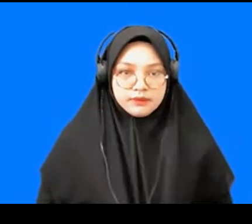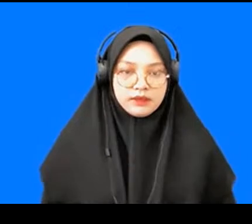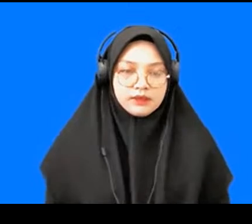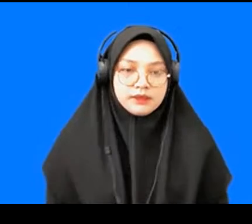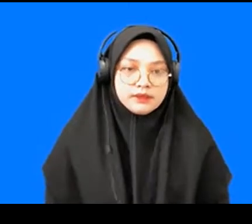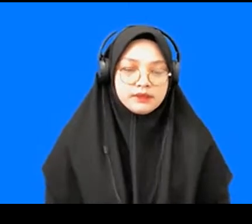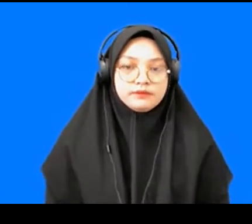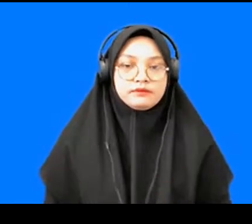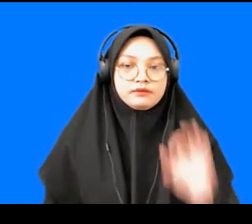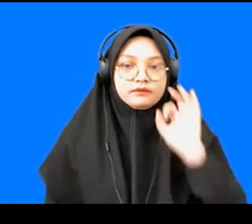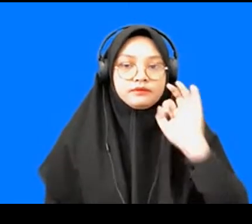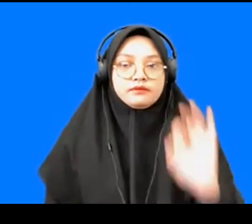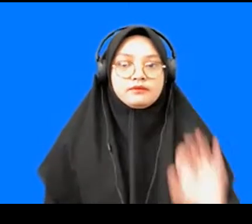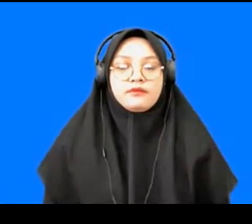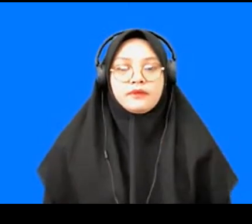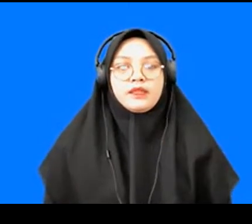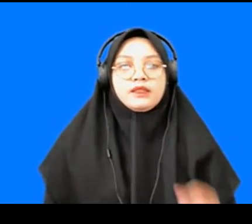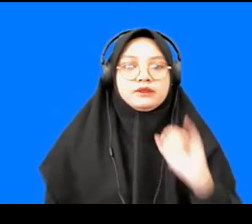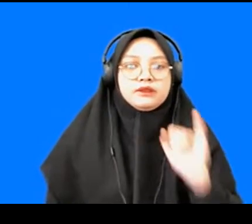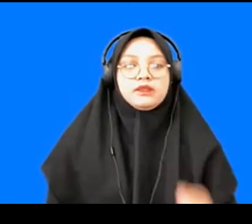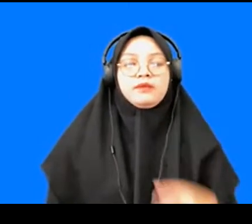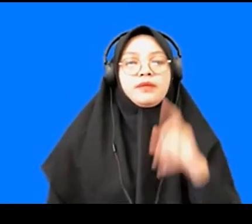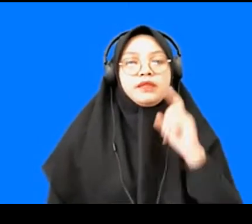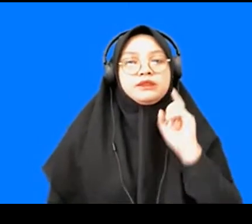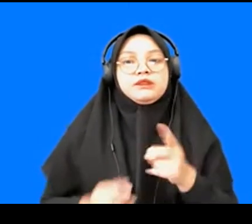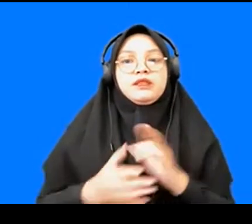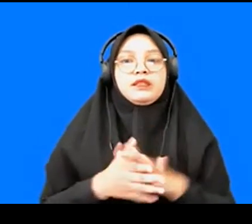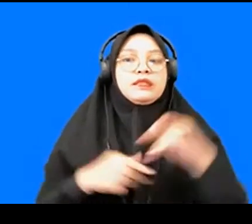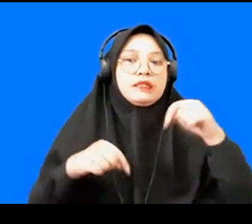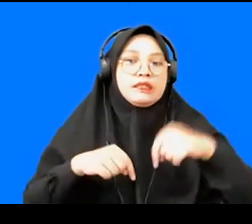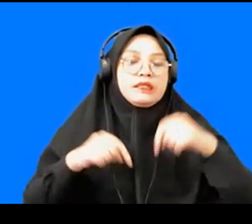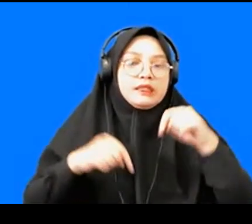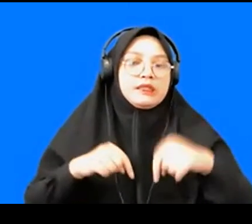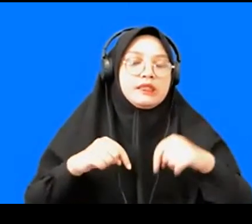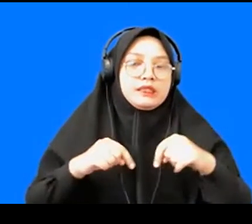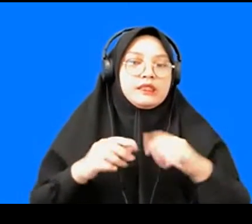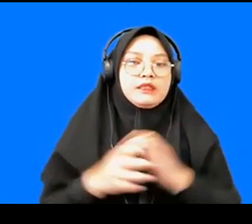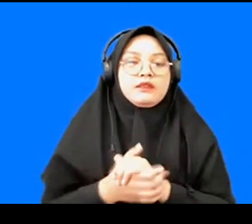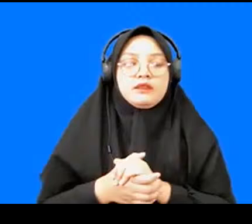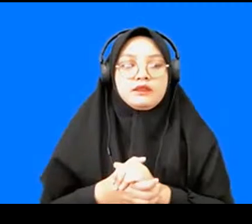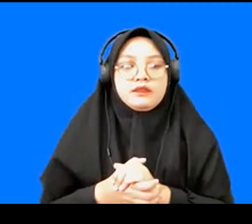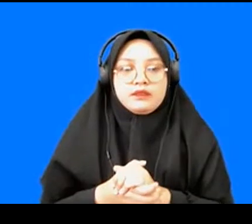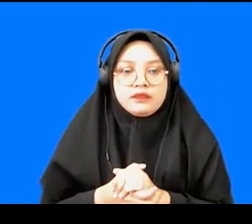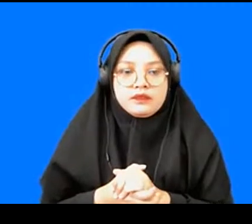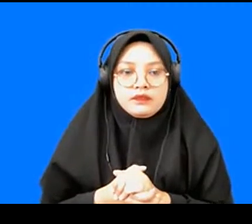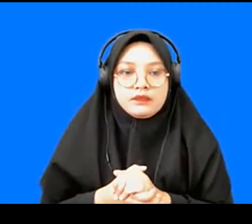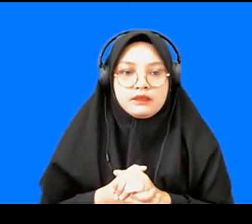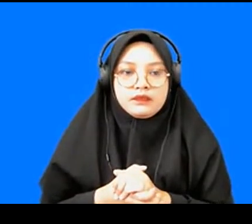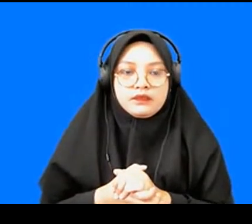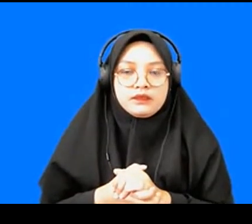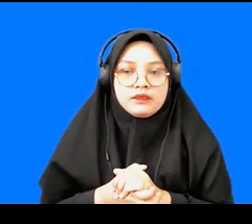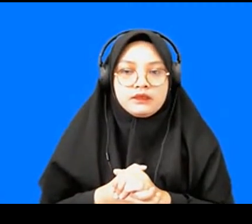Okay. So, of course, this is the... Oh.